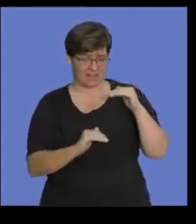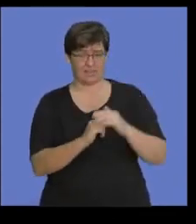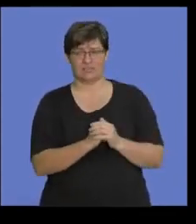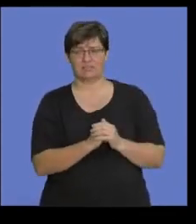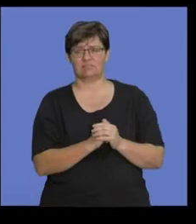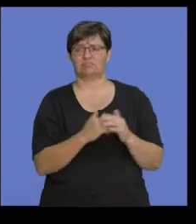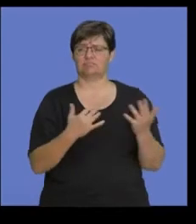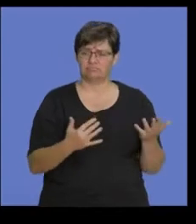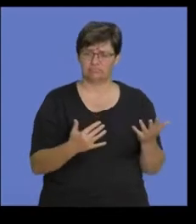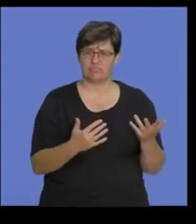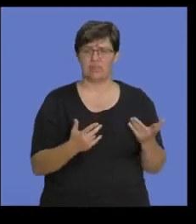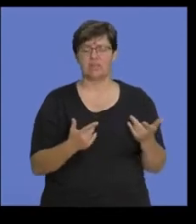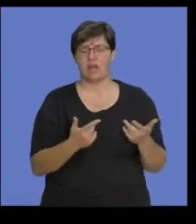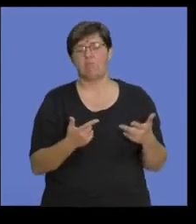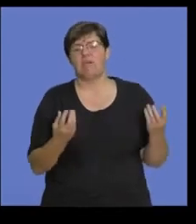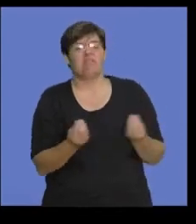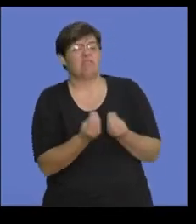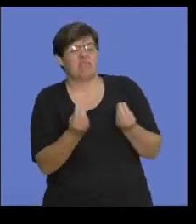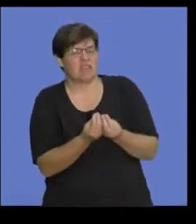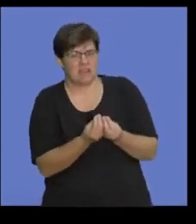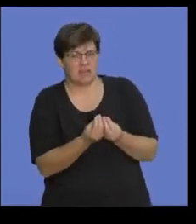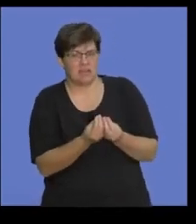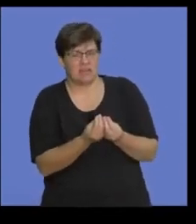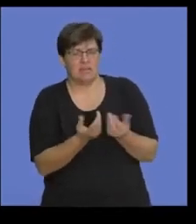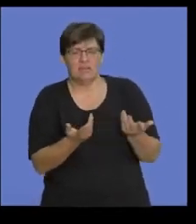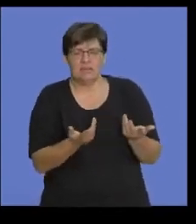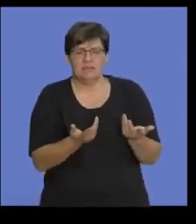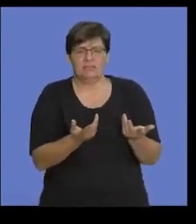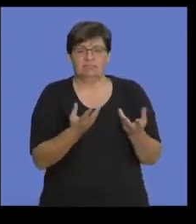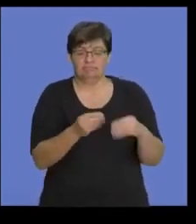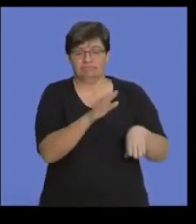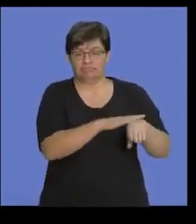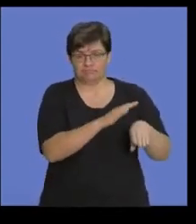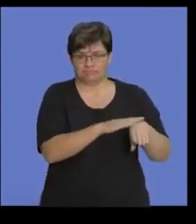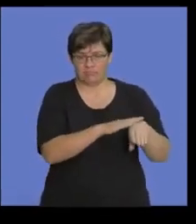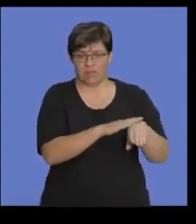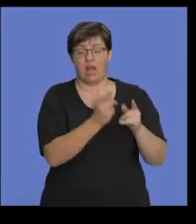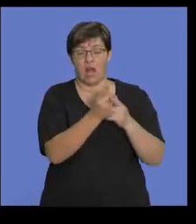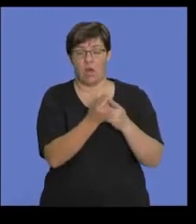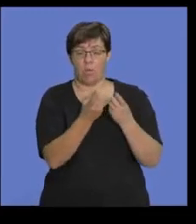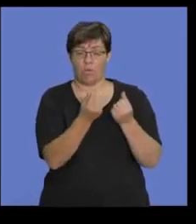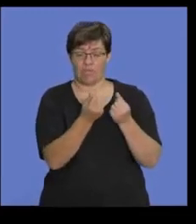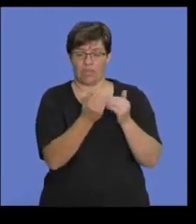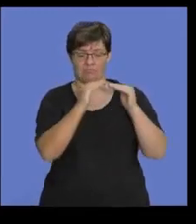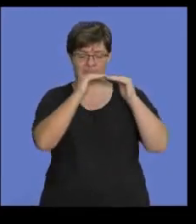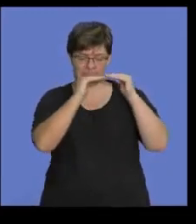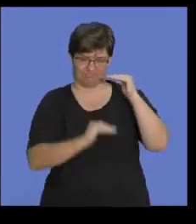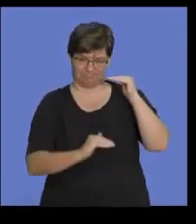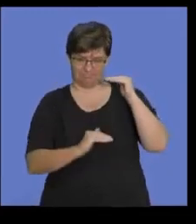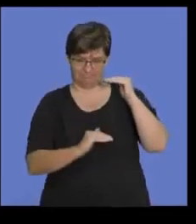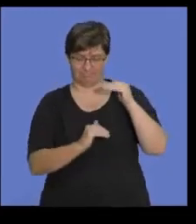where the goods and services that you actually might be having at that time, they going down at the very same